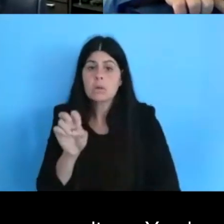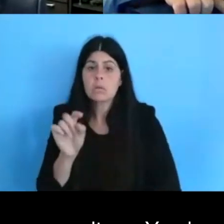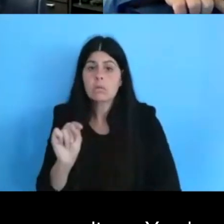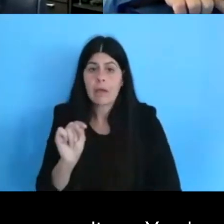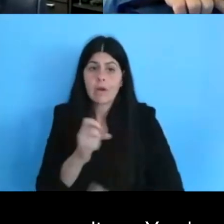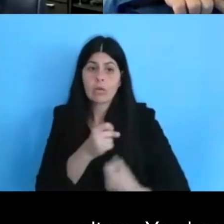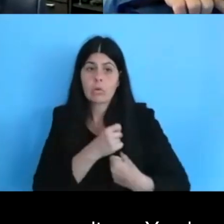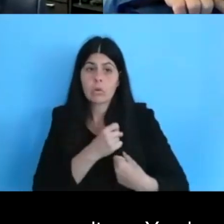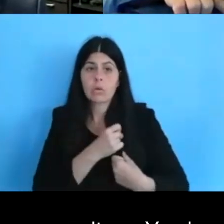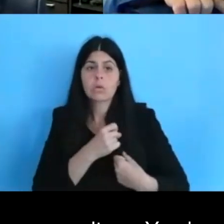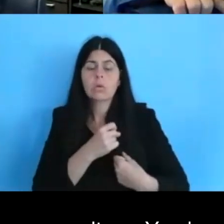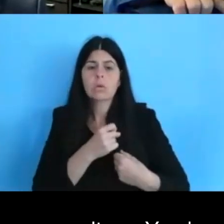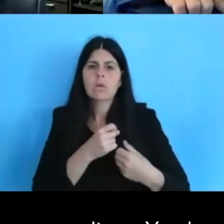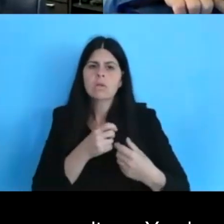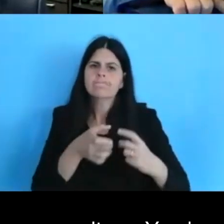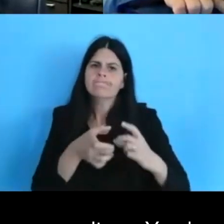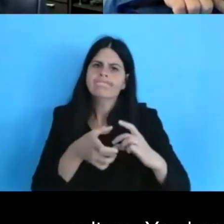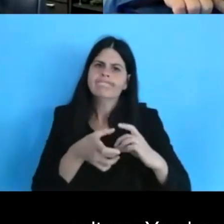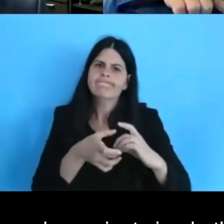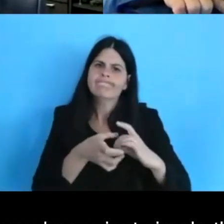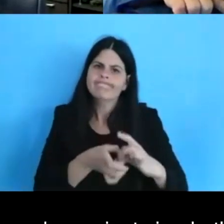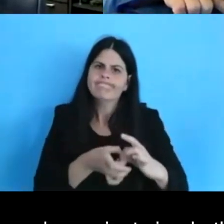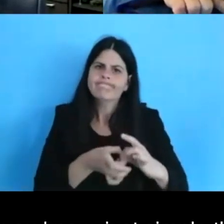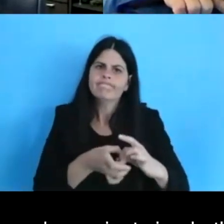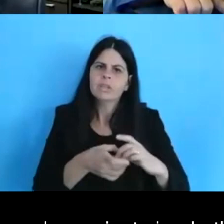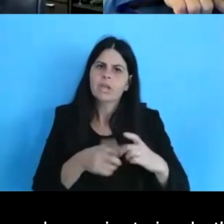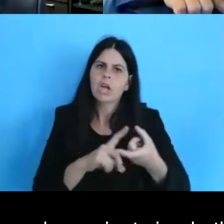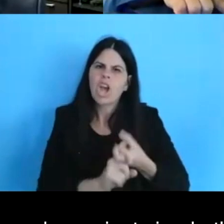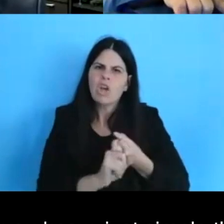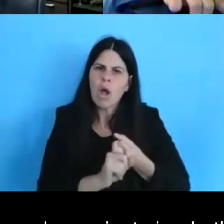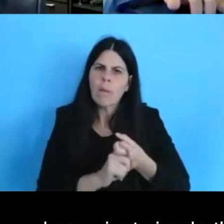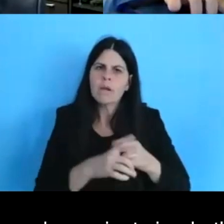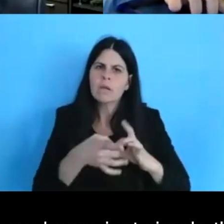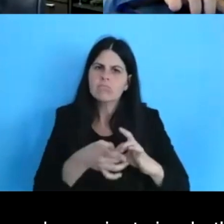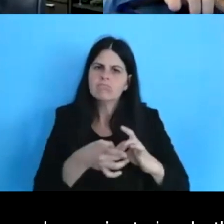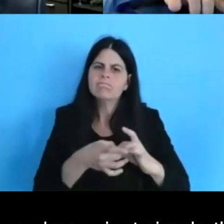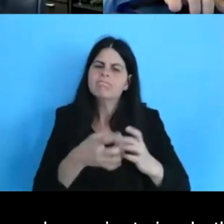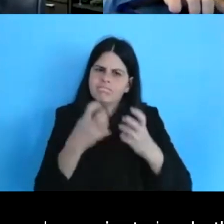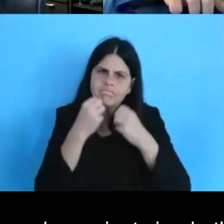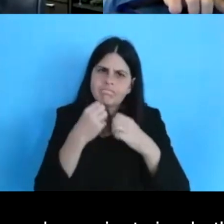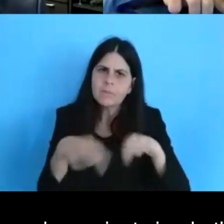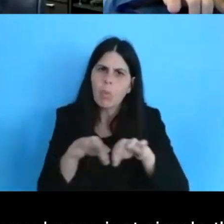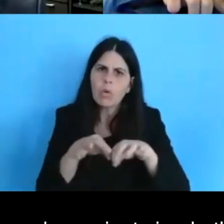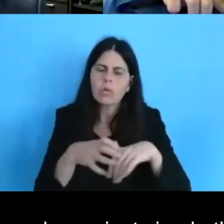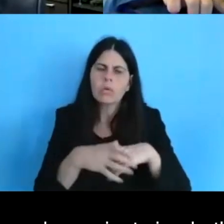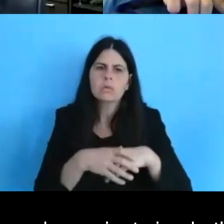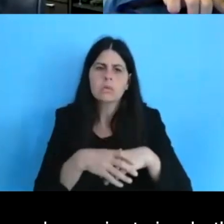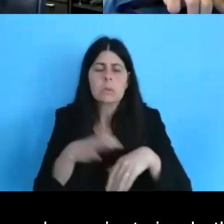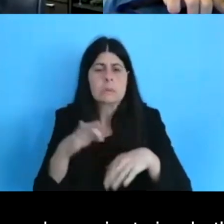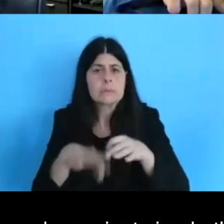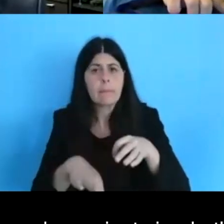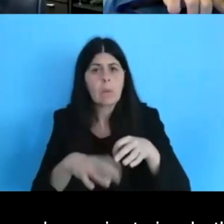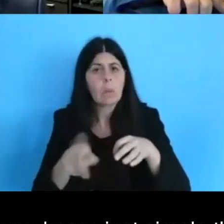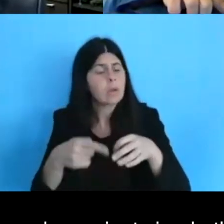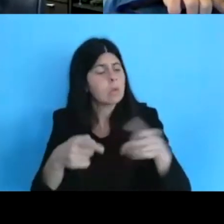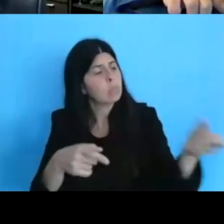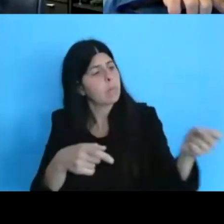the camaraderie means a lot. And, just simple things when you bring them on board, what